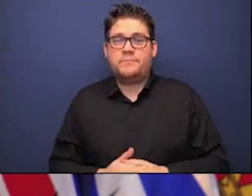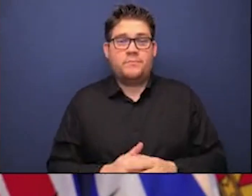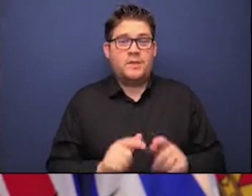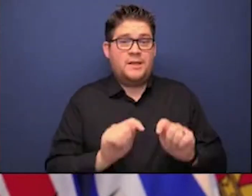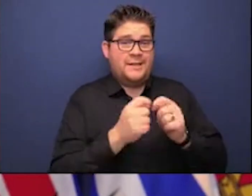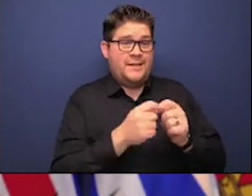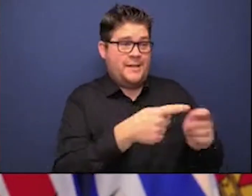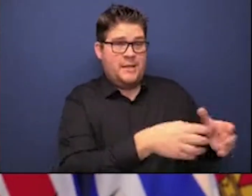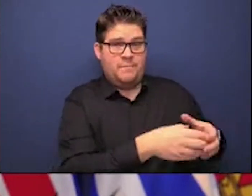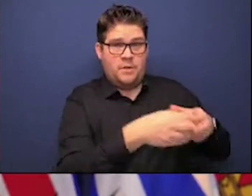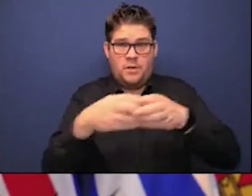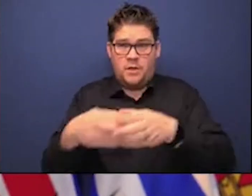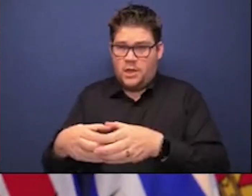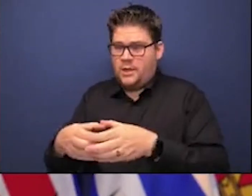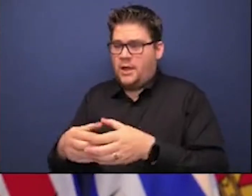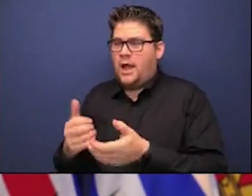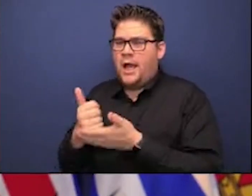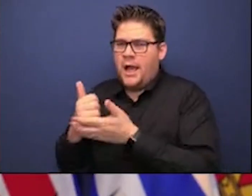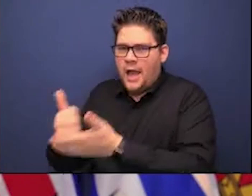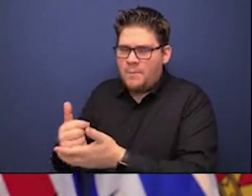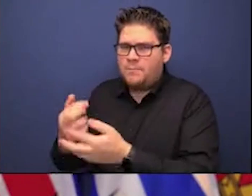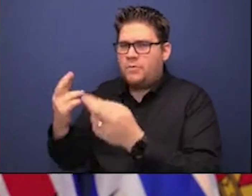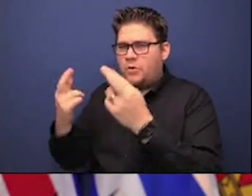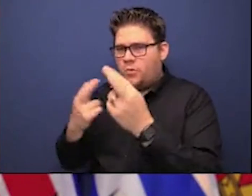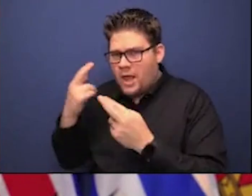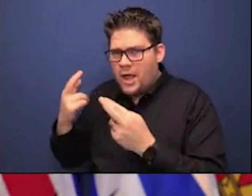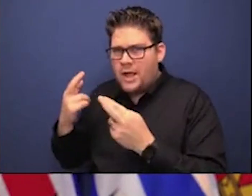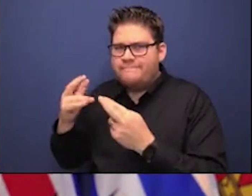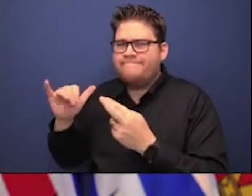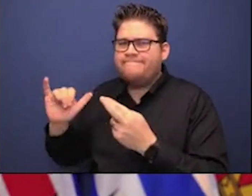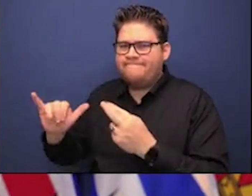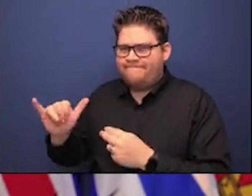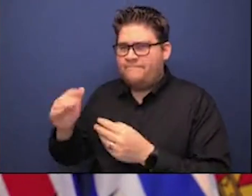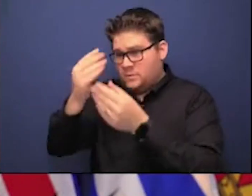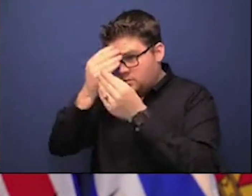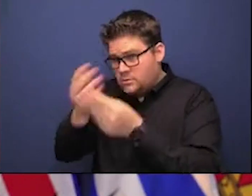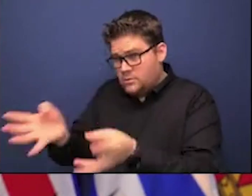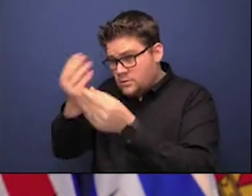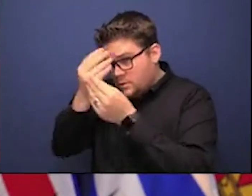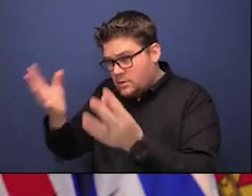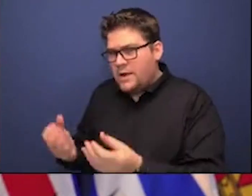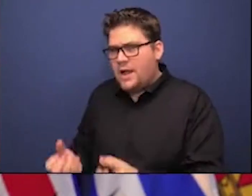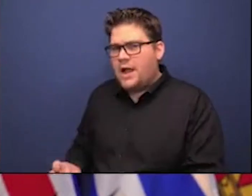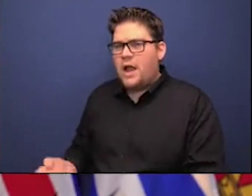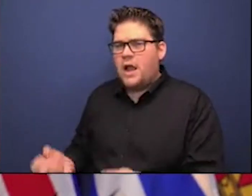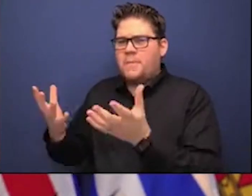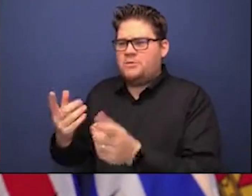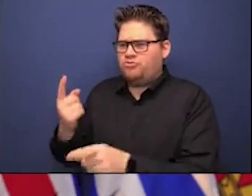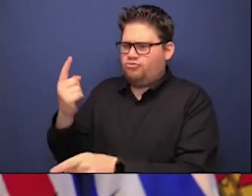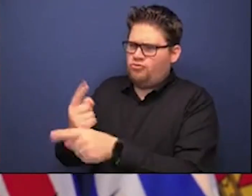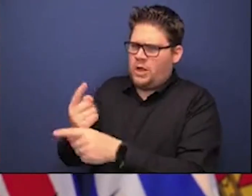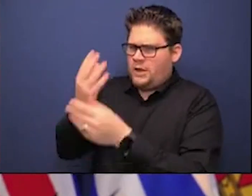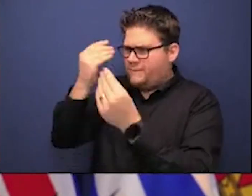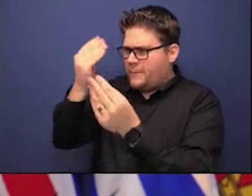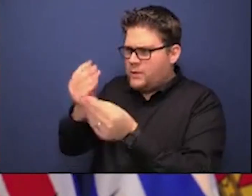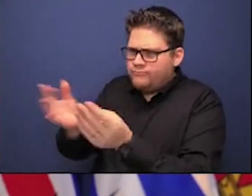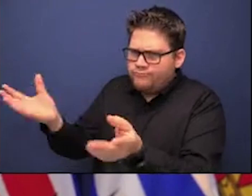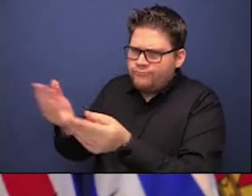at is this question of notifications and ensuring that we have some